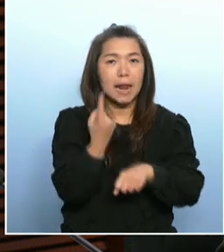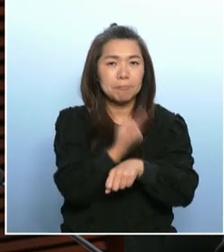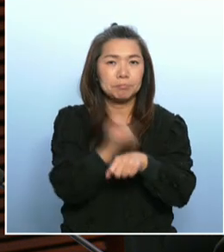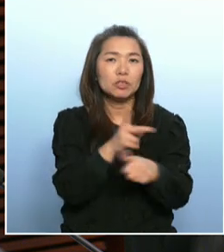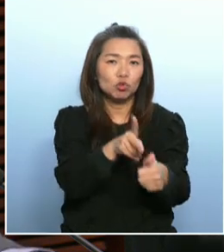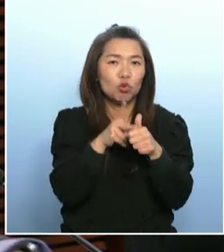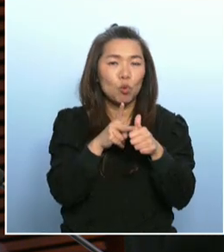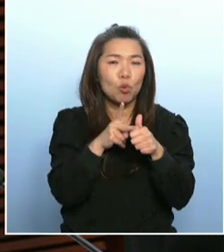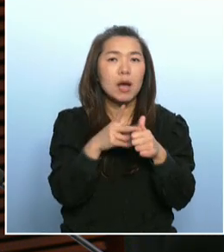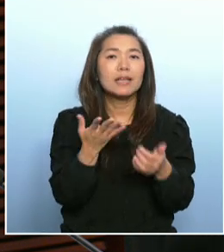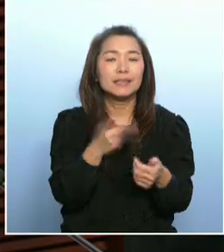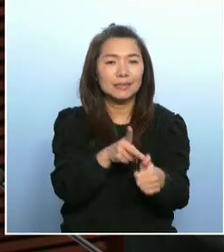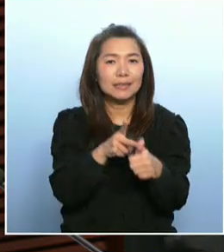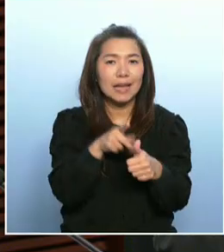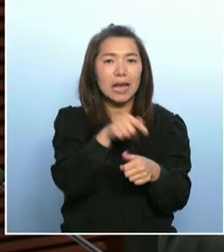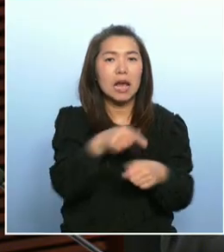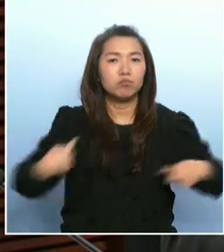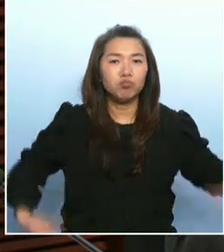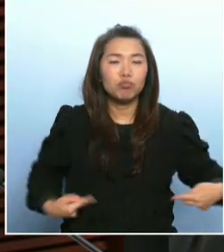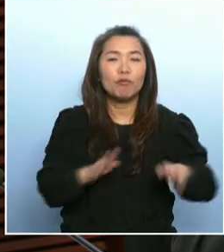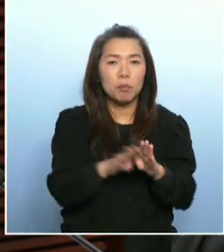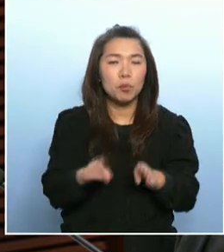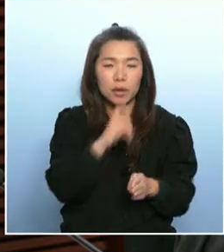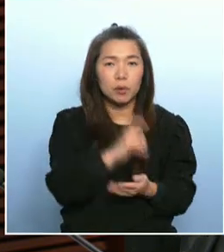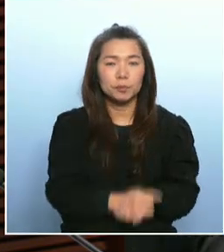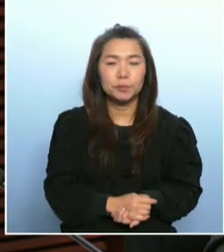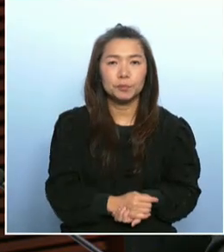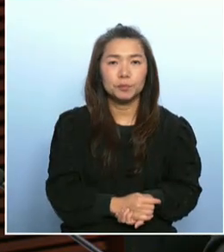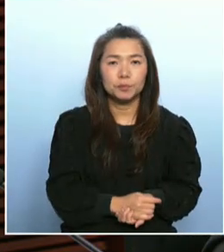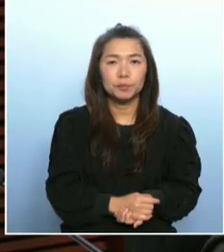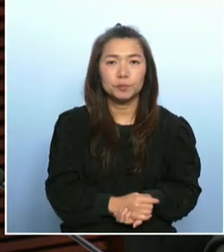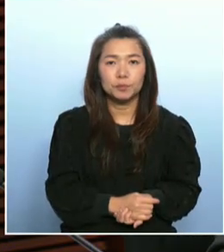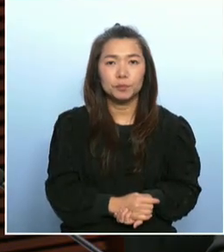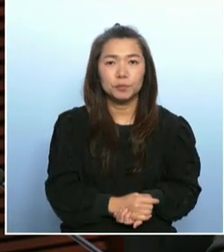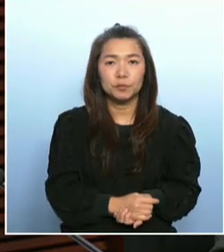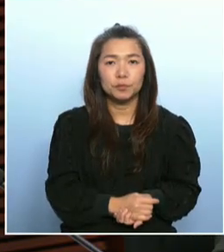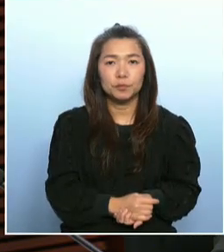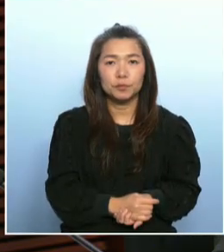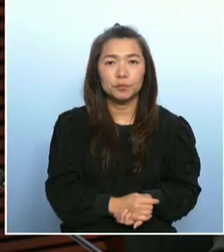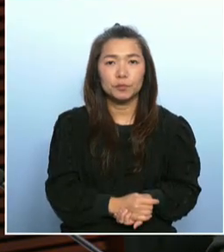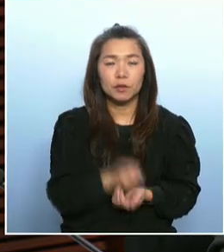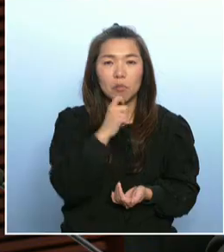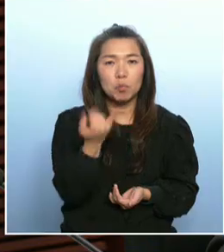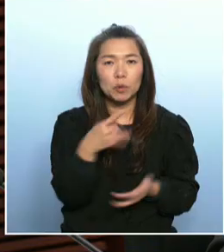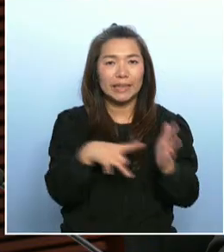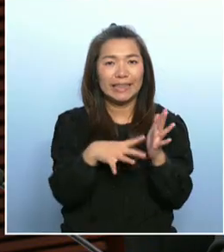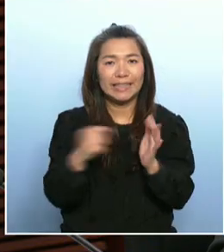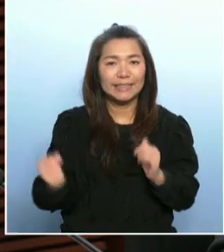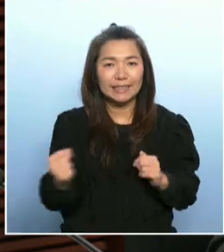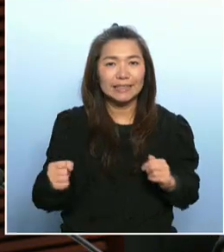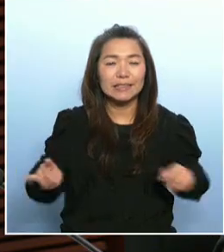There are organizations who offer rental services of wheelchairs,